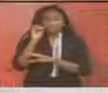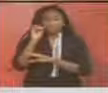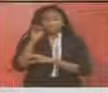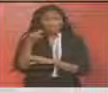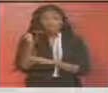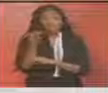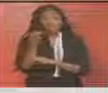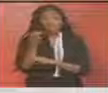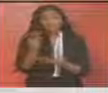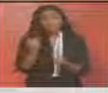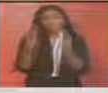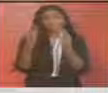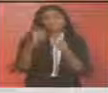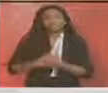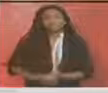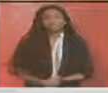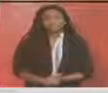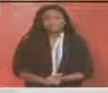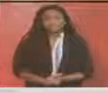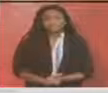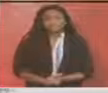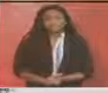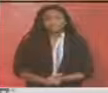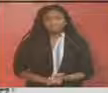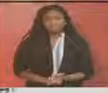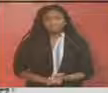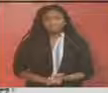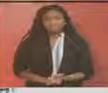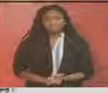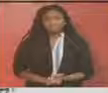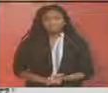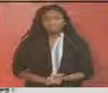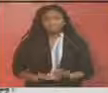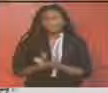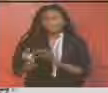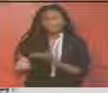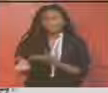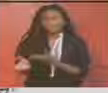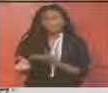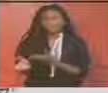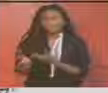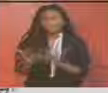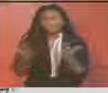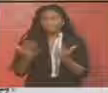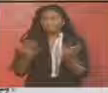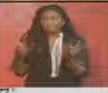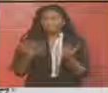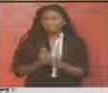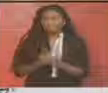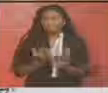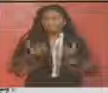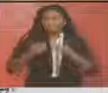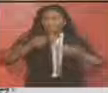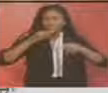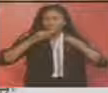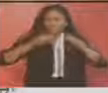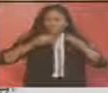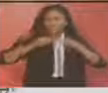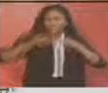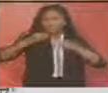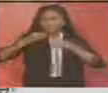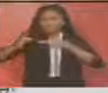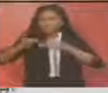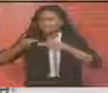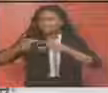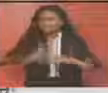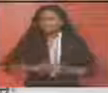above 80, 16.4%. Last slide. Yeah, so this graph is what I wanted to highlight the situation over the last few days. So